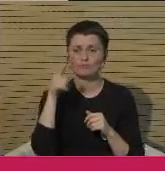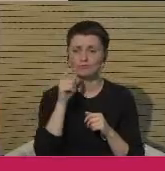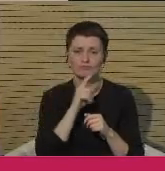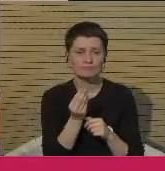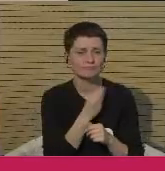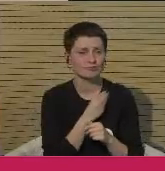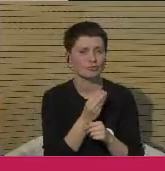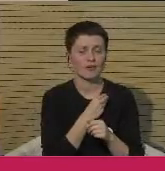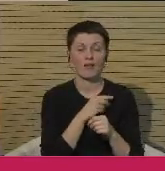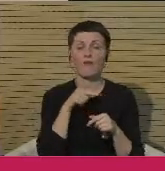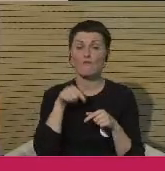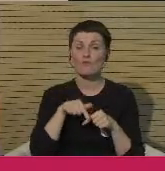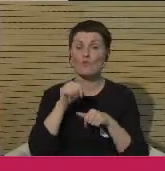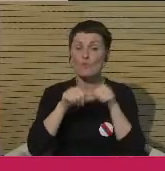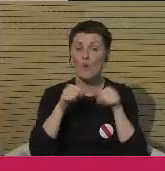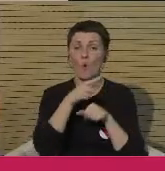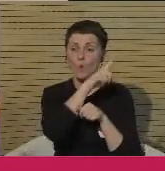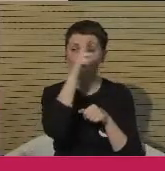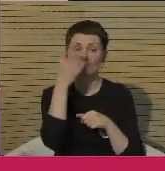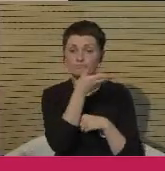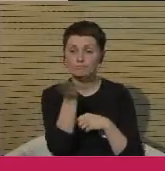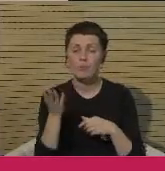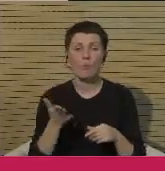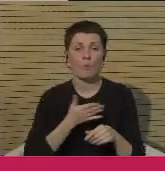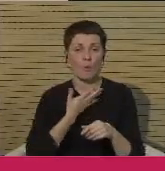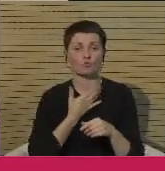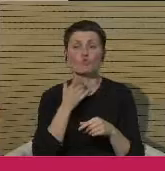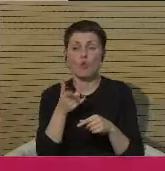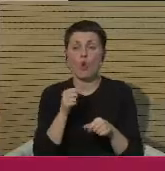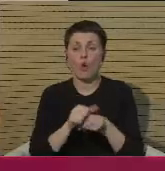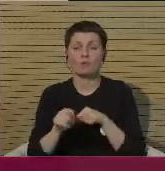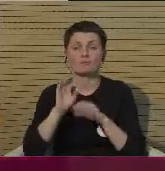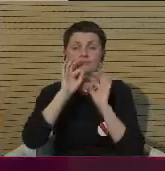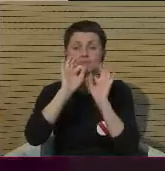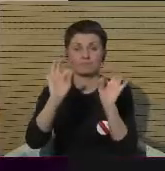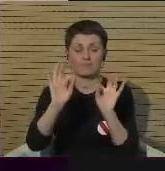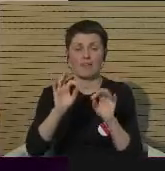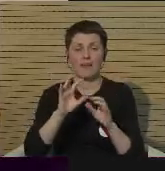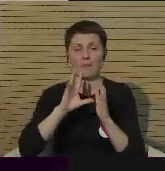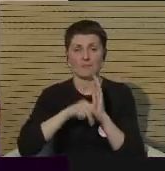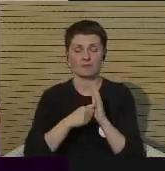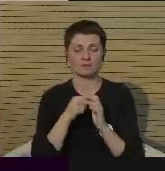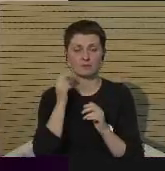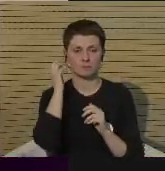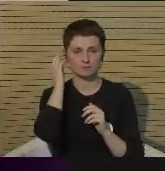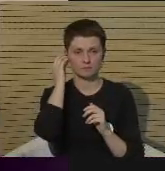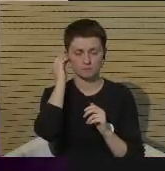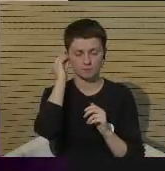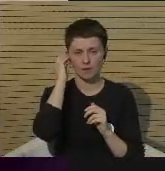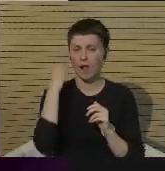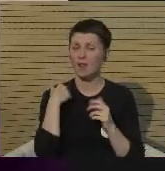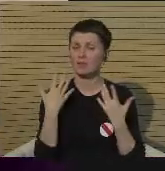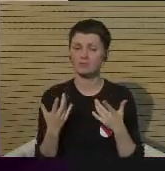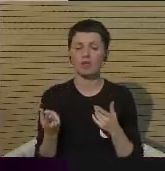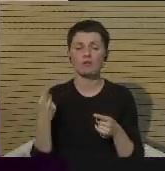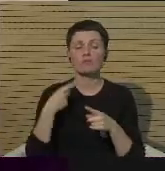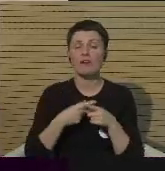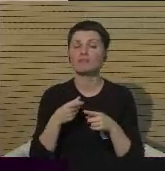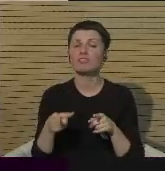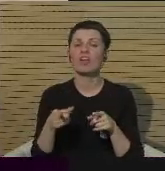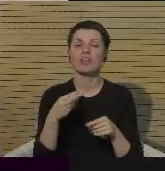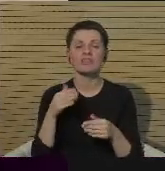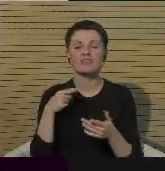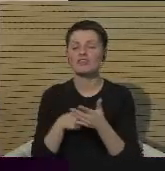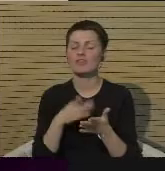are close to tears. And we know this is sincere. We know this is really coming from inside the